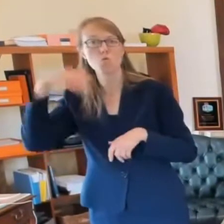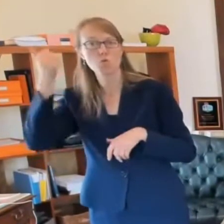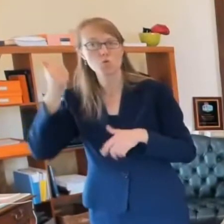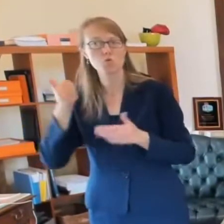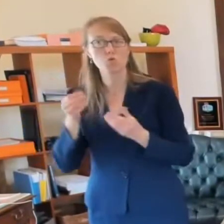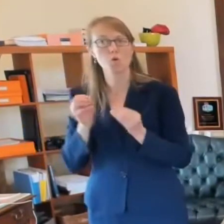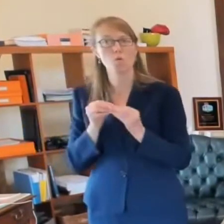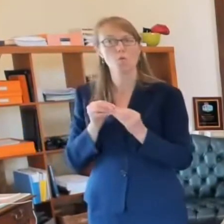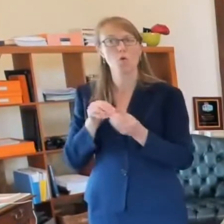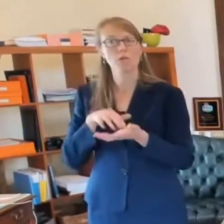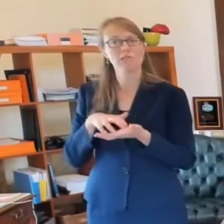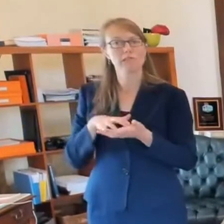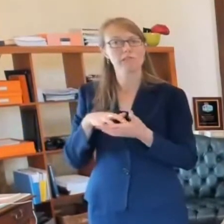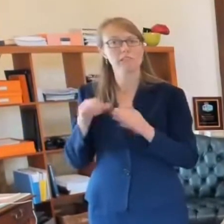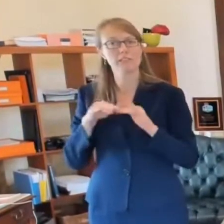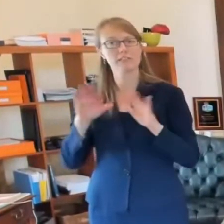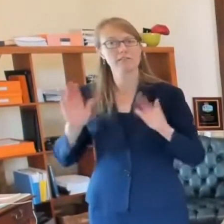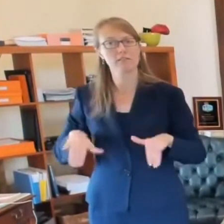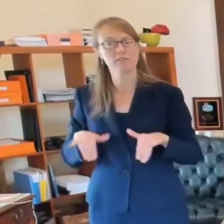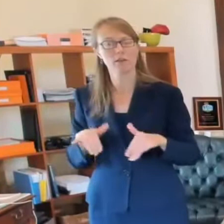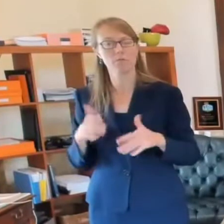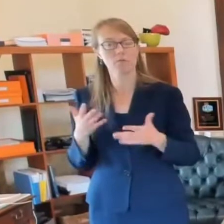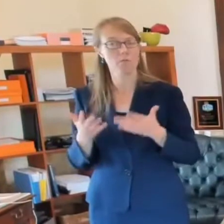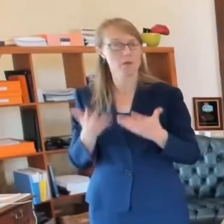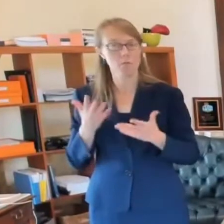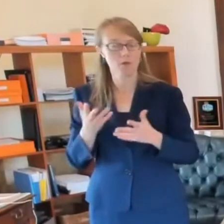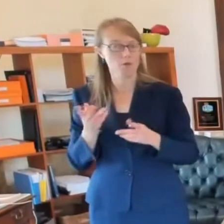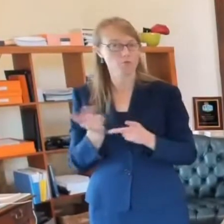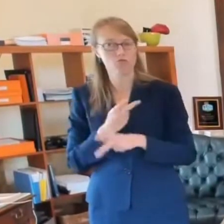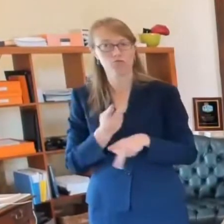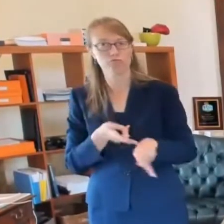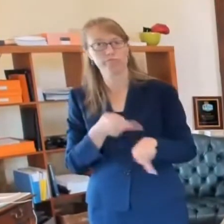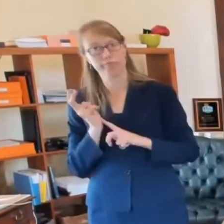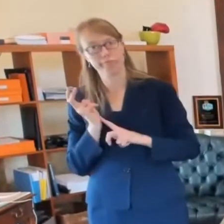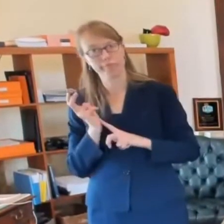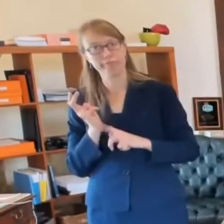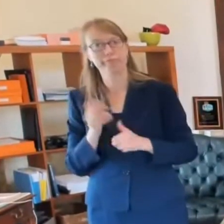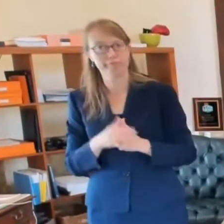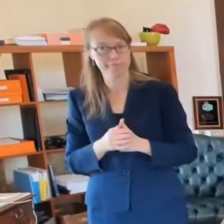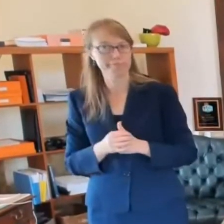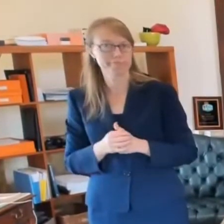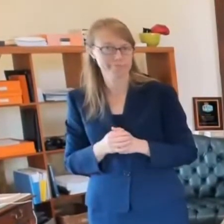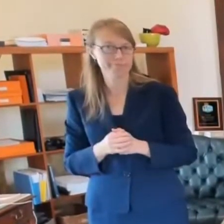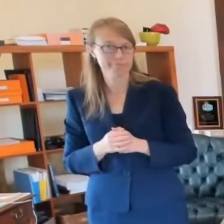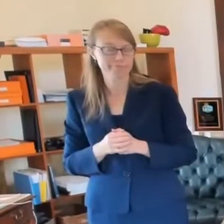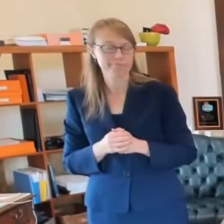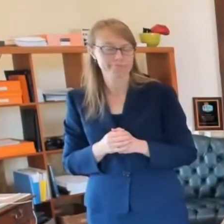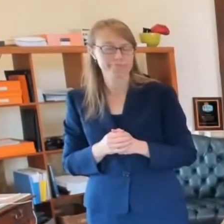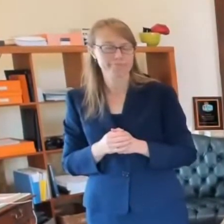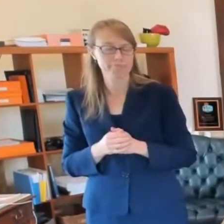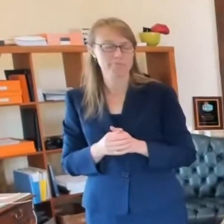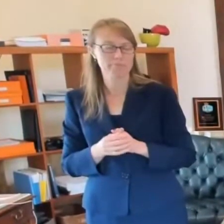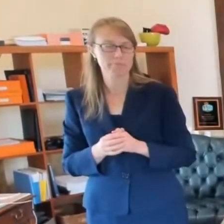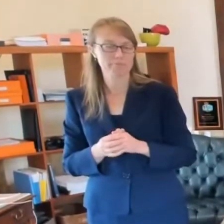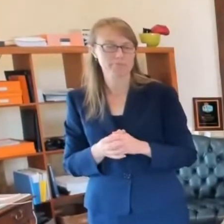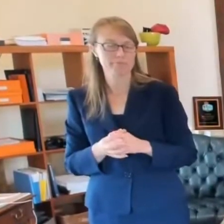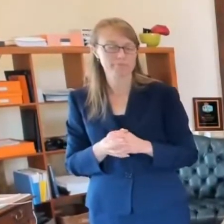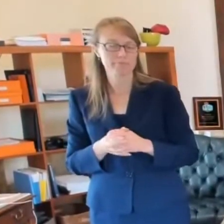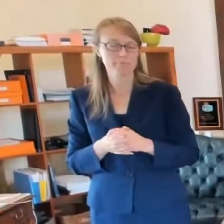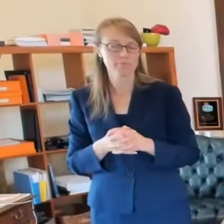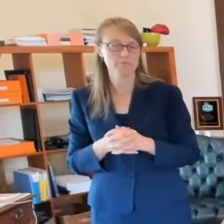much more susceptible to having a very adverse outcome with COVID.